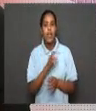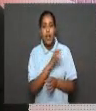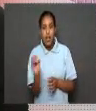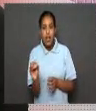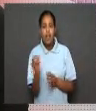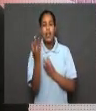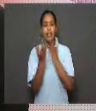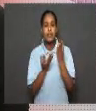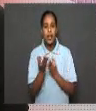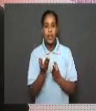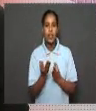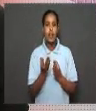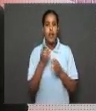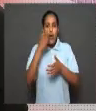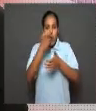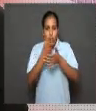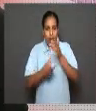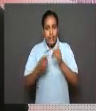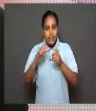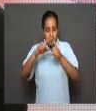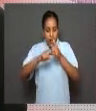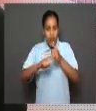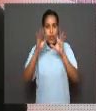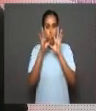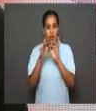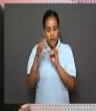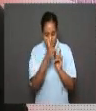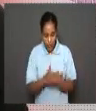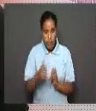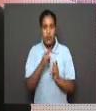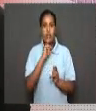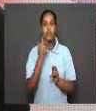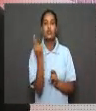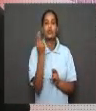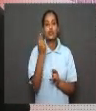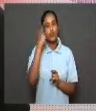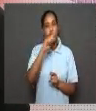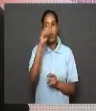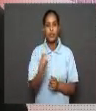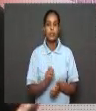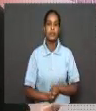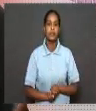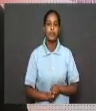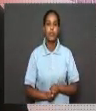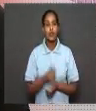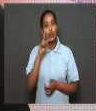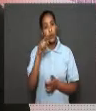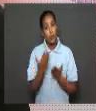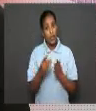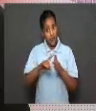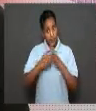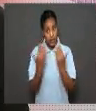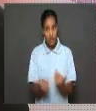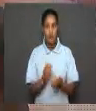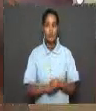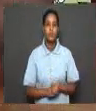and explain what the valence bonding method is used for. You may begin